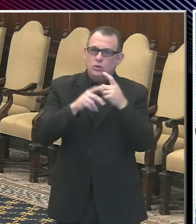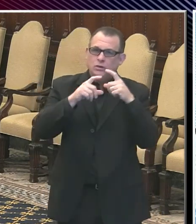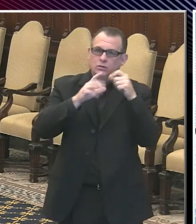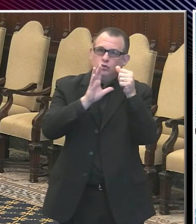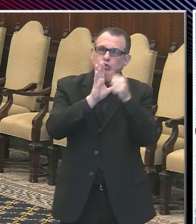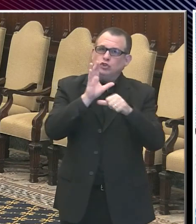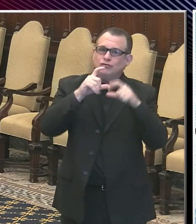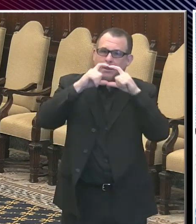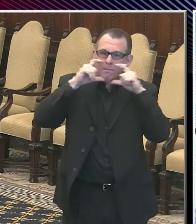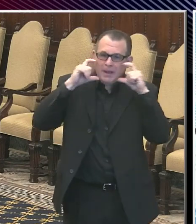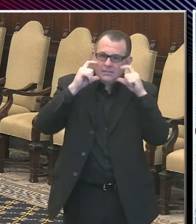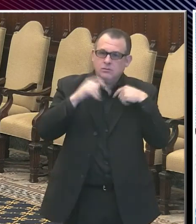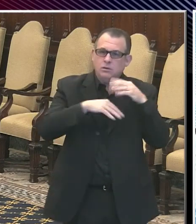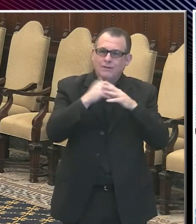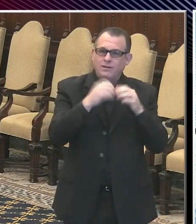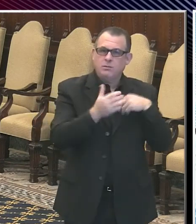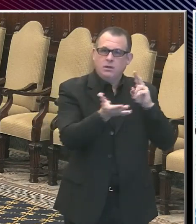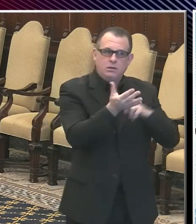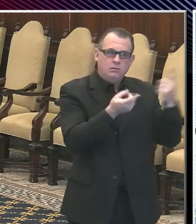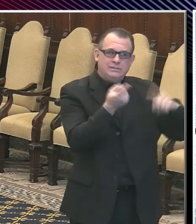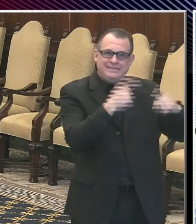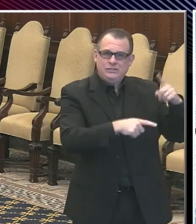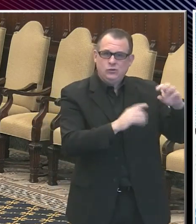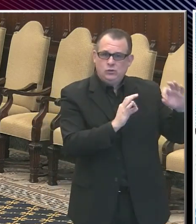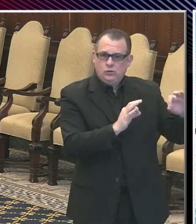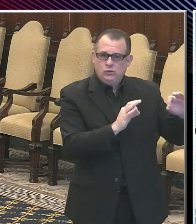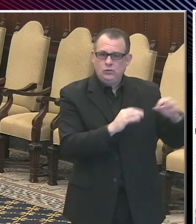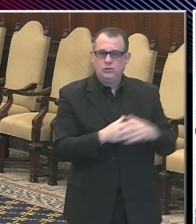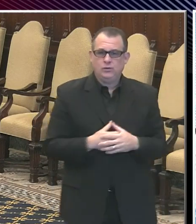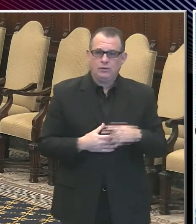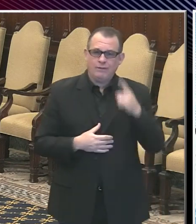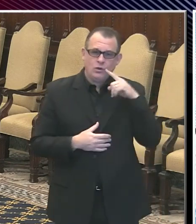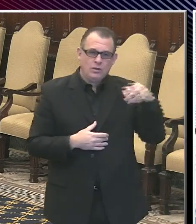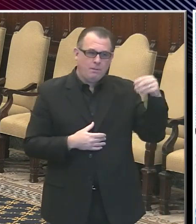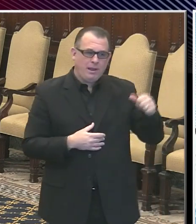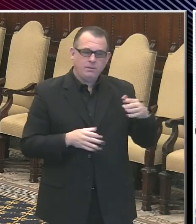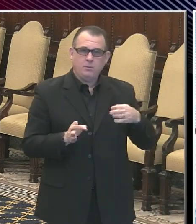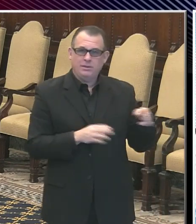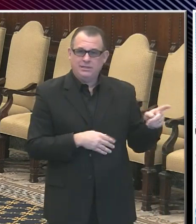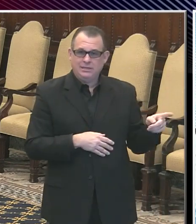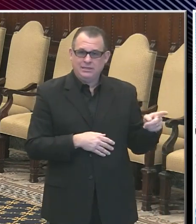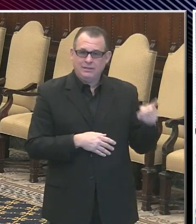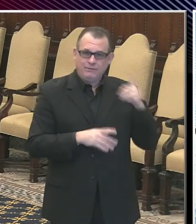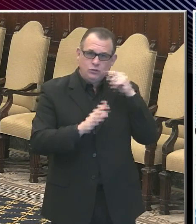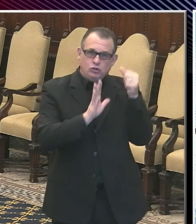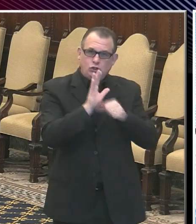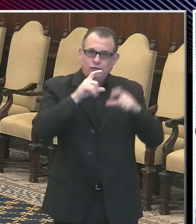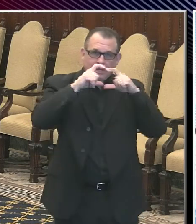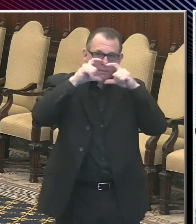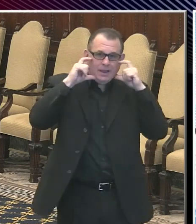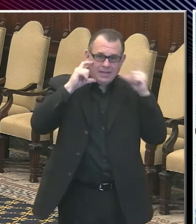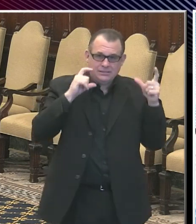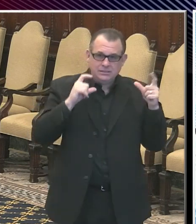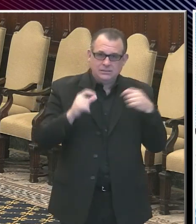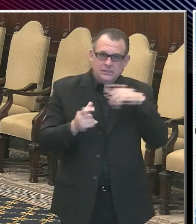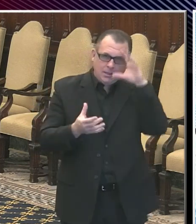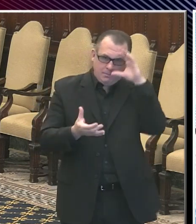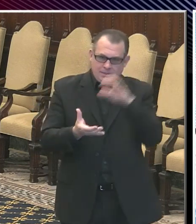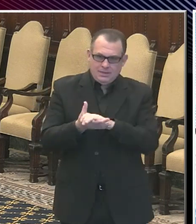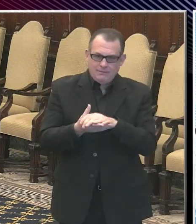comfortable with that had that kind of payment arrangement. Those surgical masks, I believe, have been delivered at this